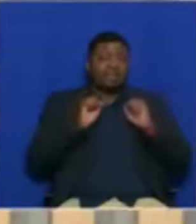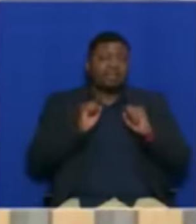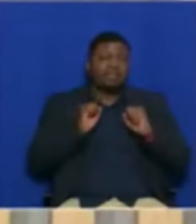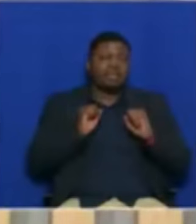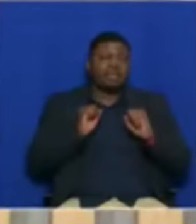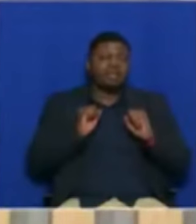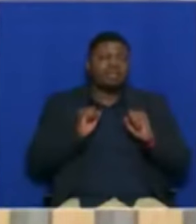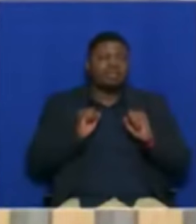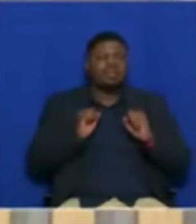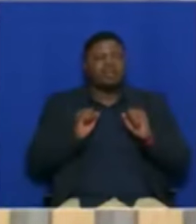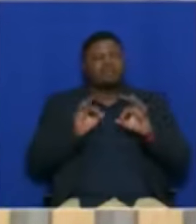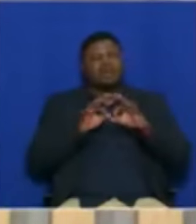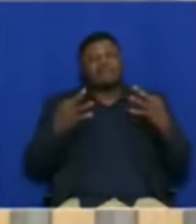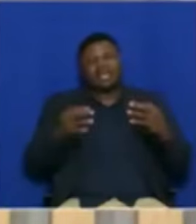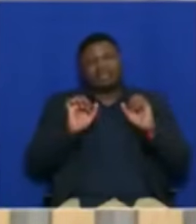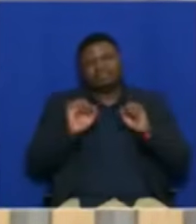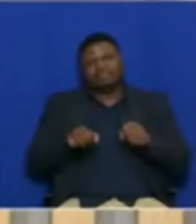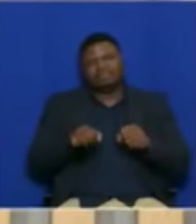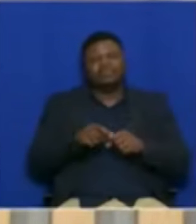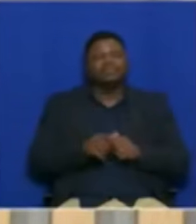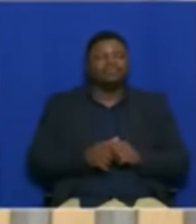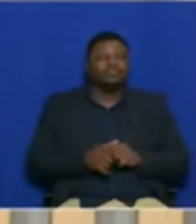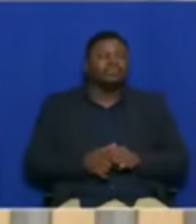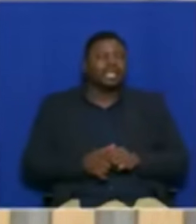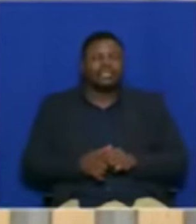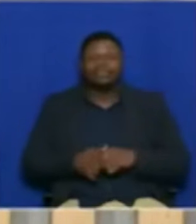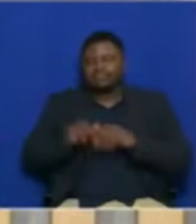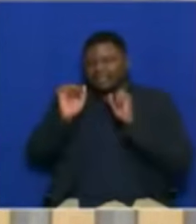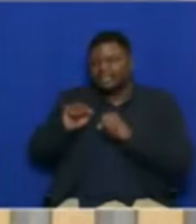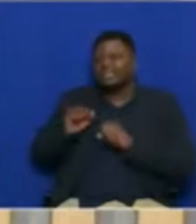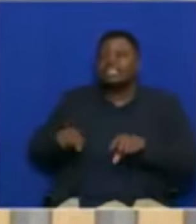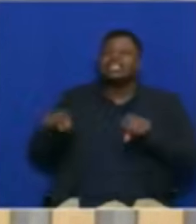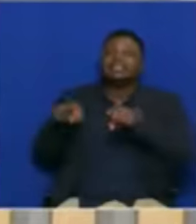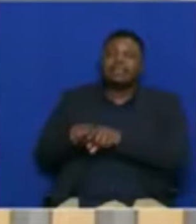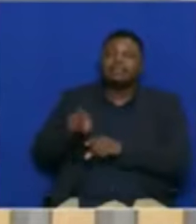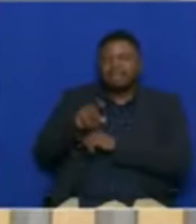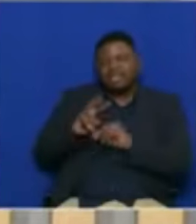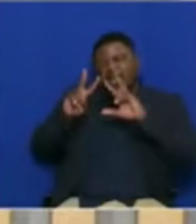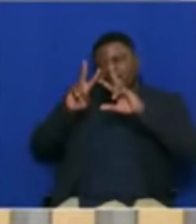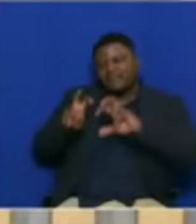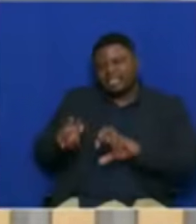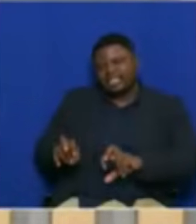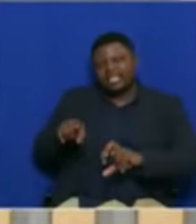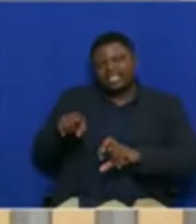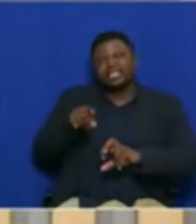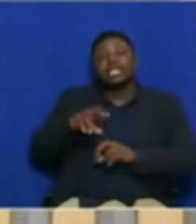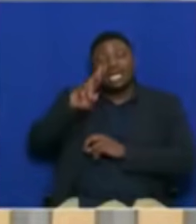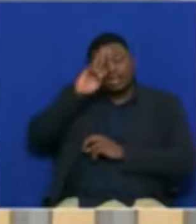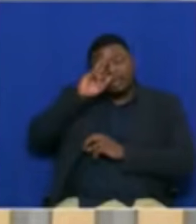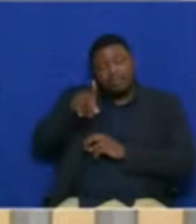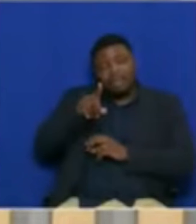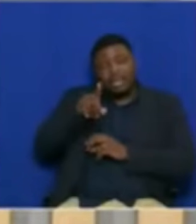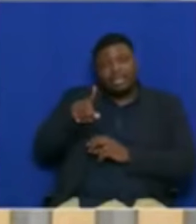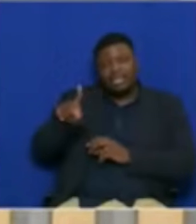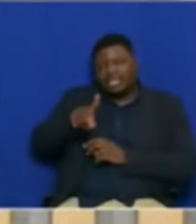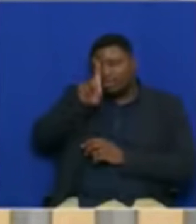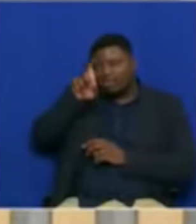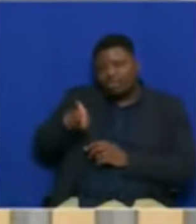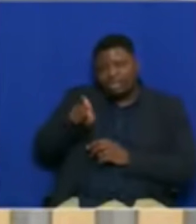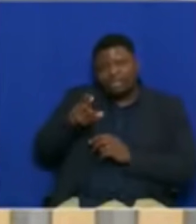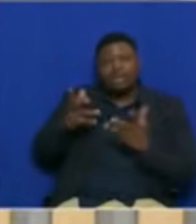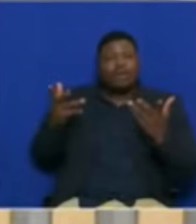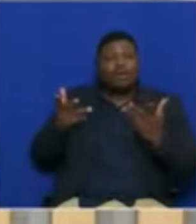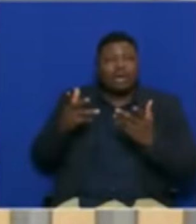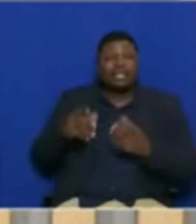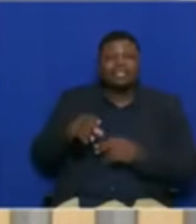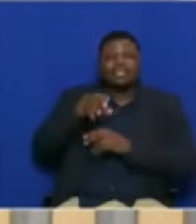same investigation. Yes. What happens is that the inquiry, the CIN, where the investigation is, that's where